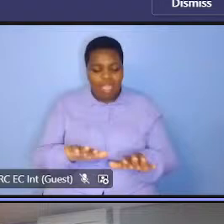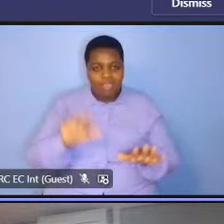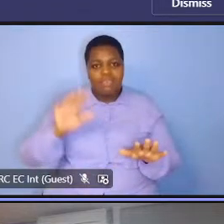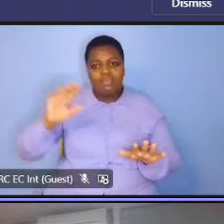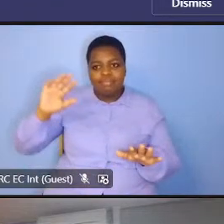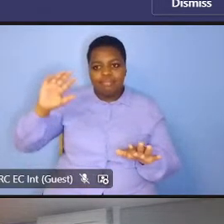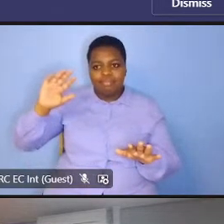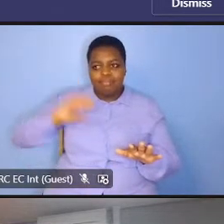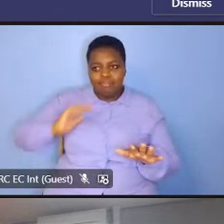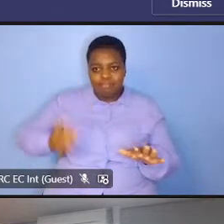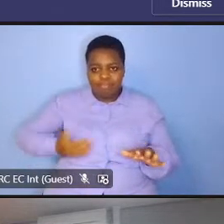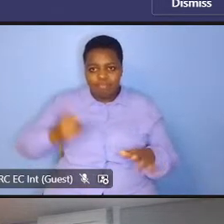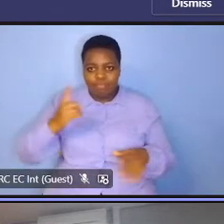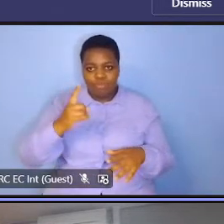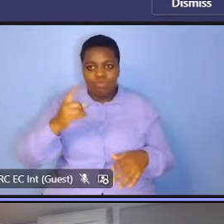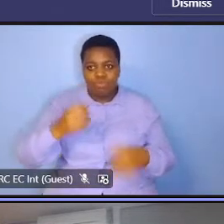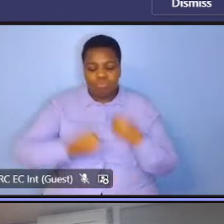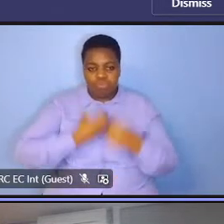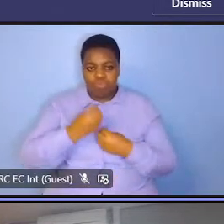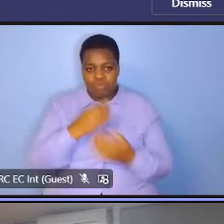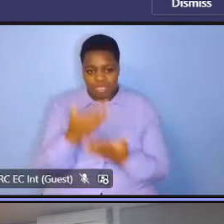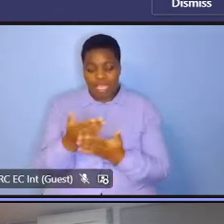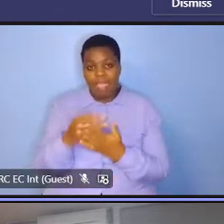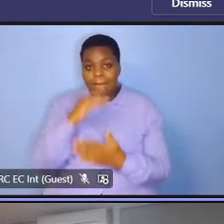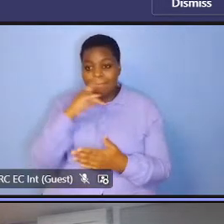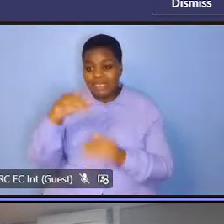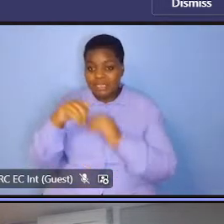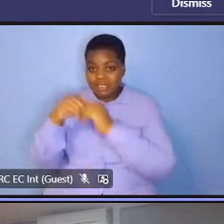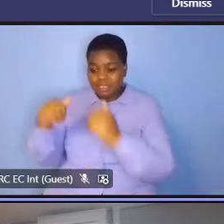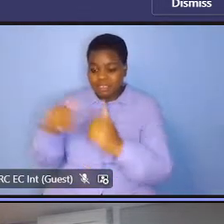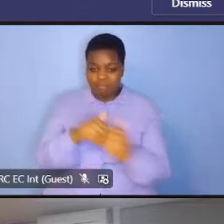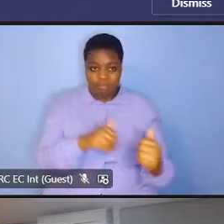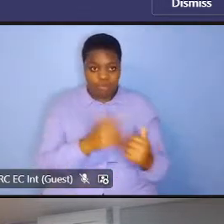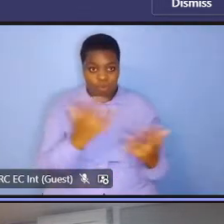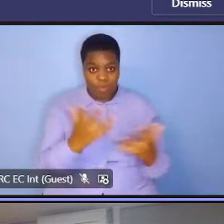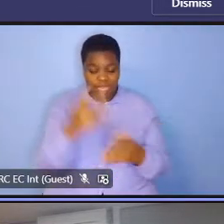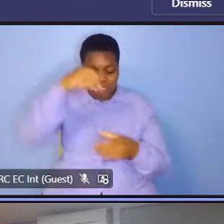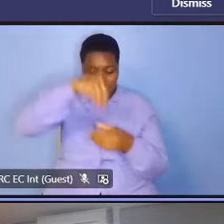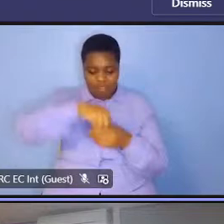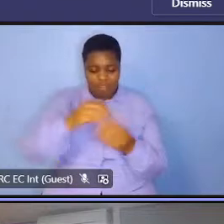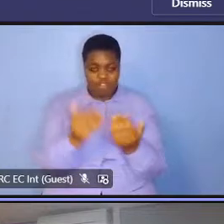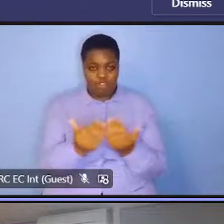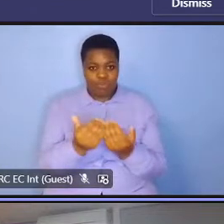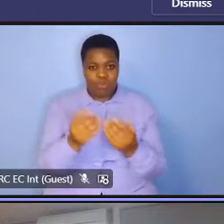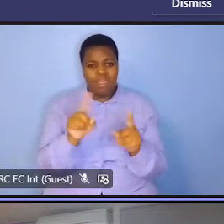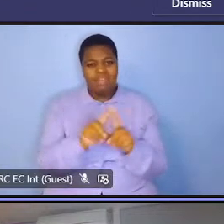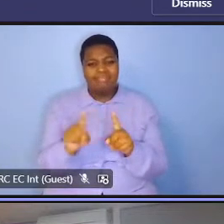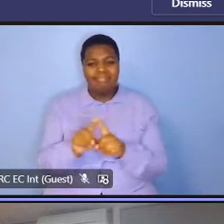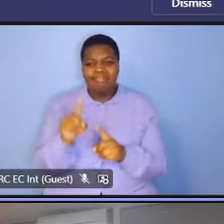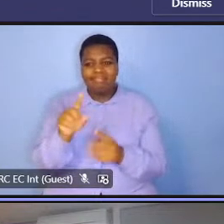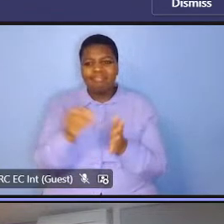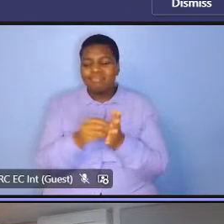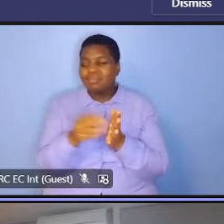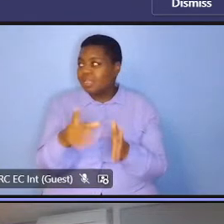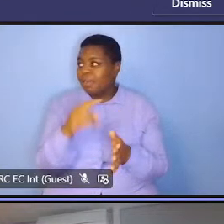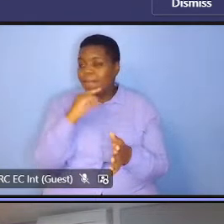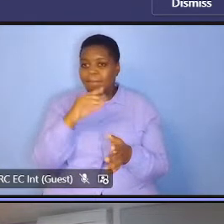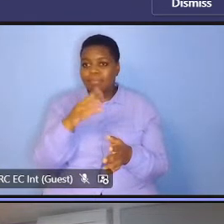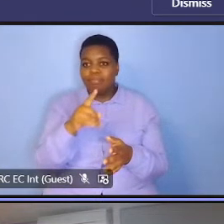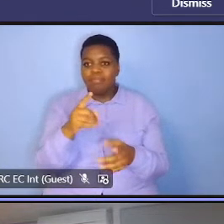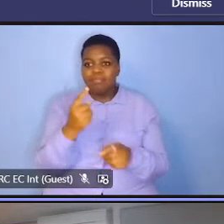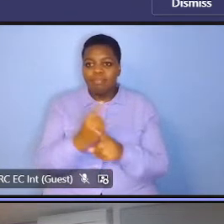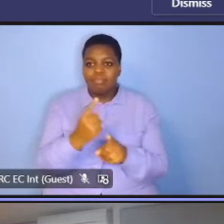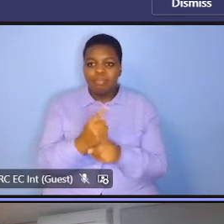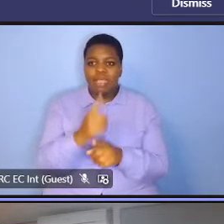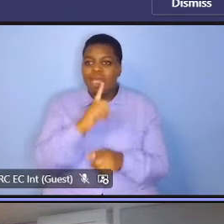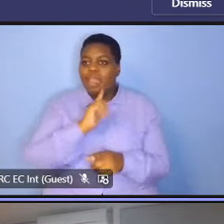expression. Discrimination in the school against learners who are perceived to be